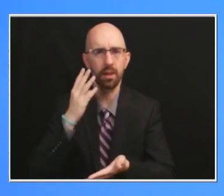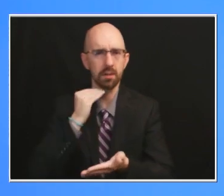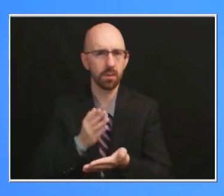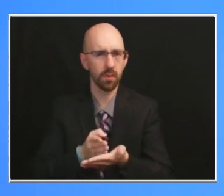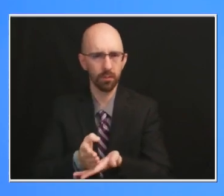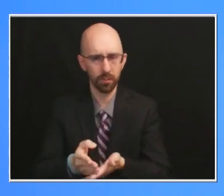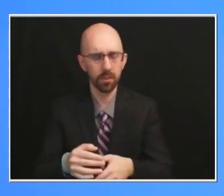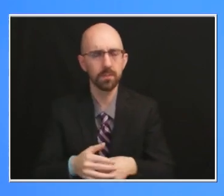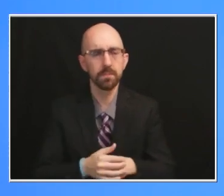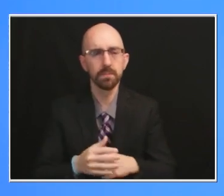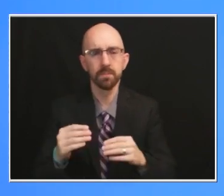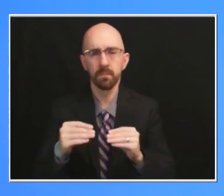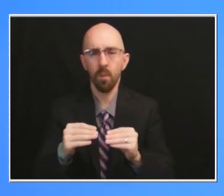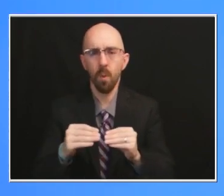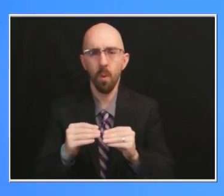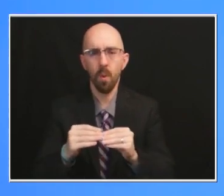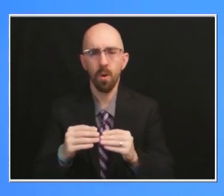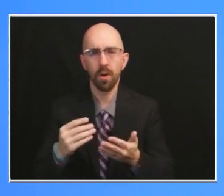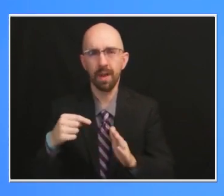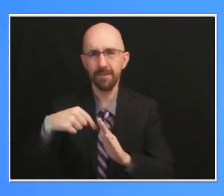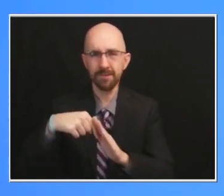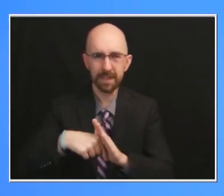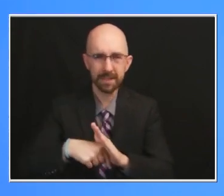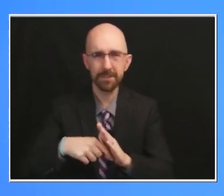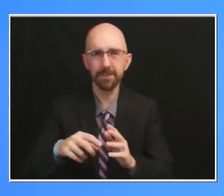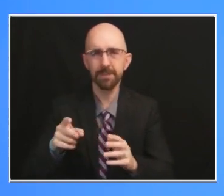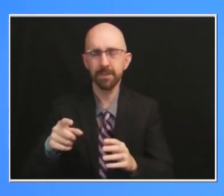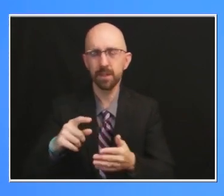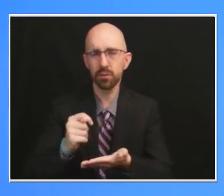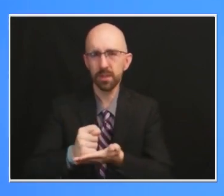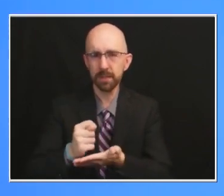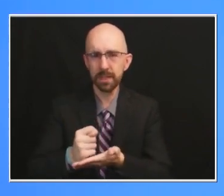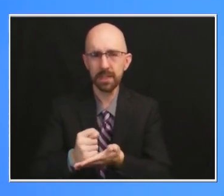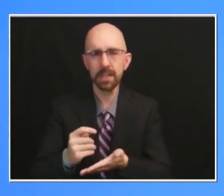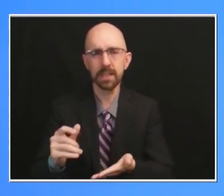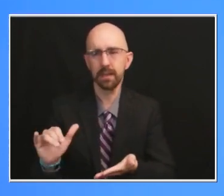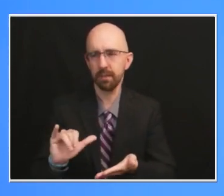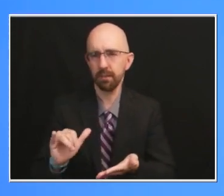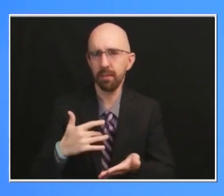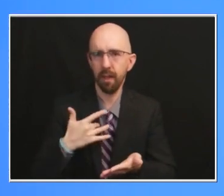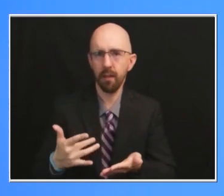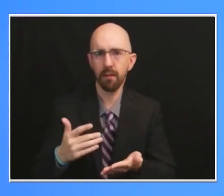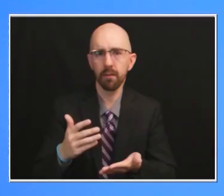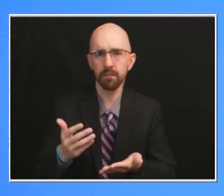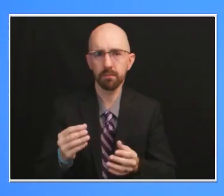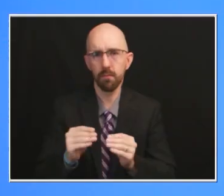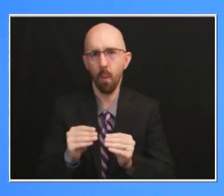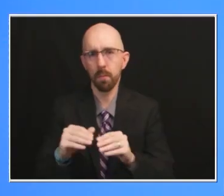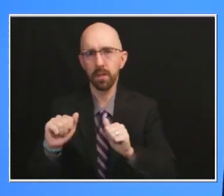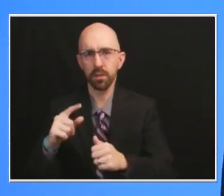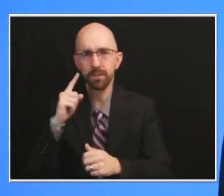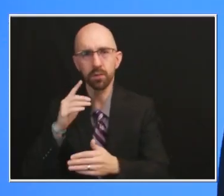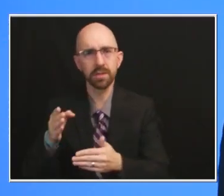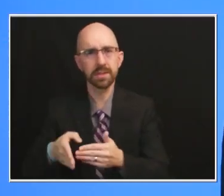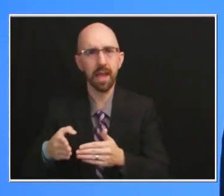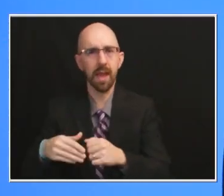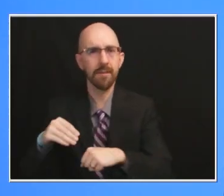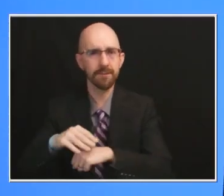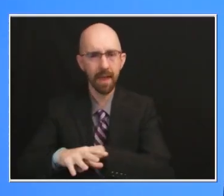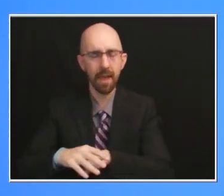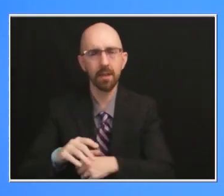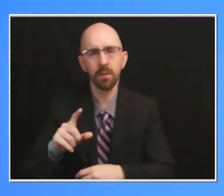more invasive the treatments, likely the more potential for more side effects and quality of